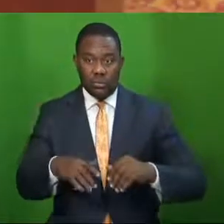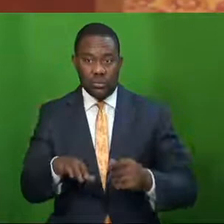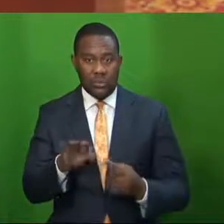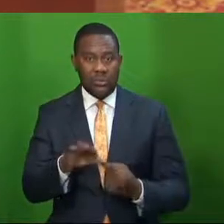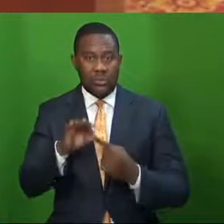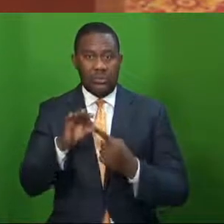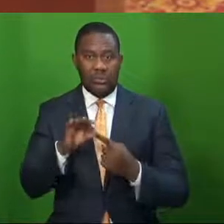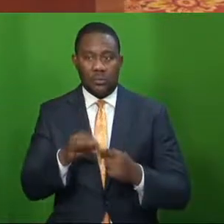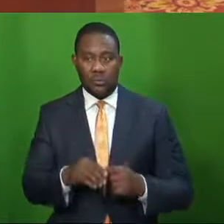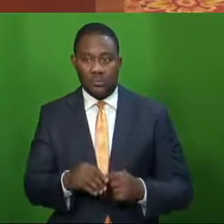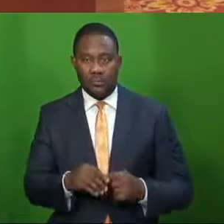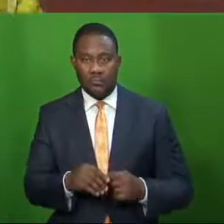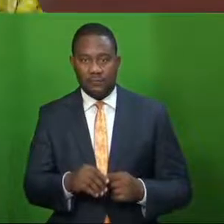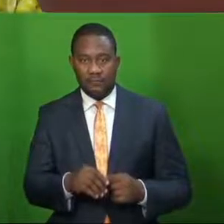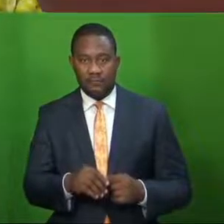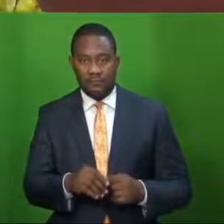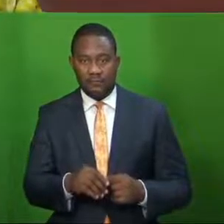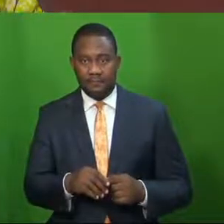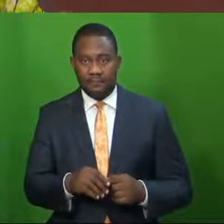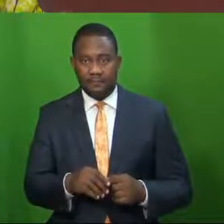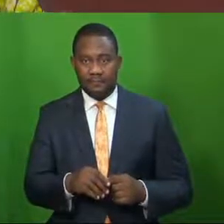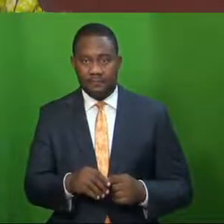with the